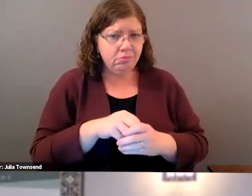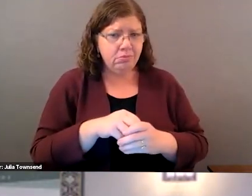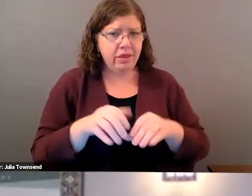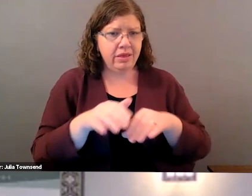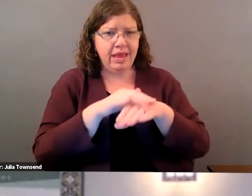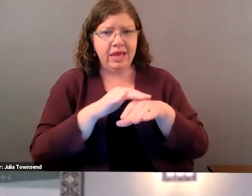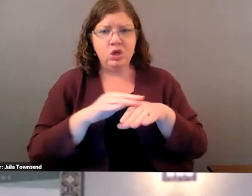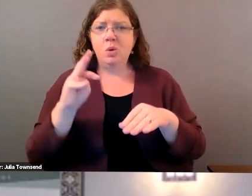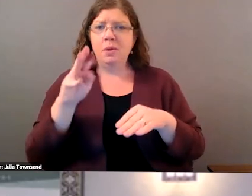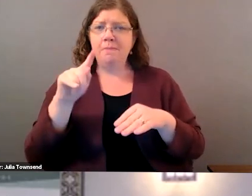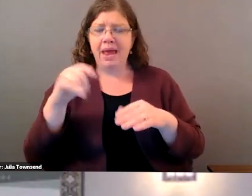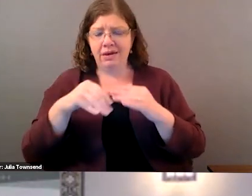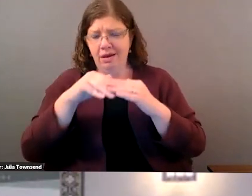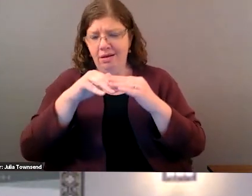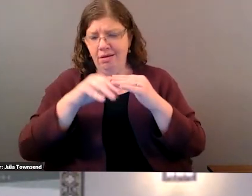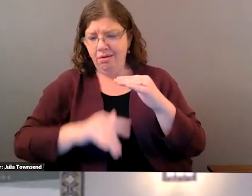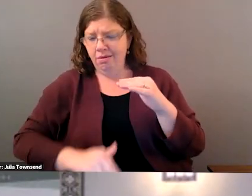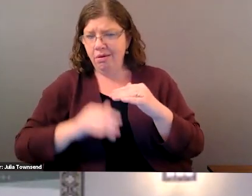the LCAP funds?